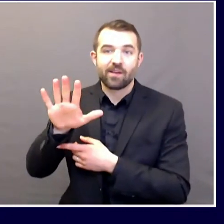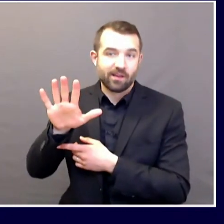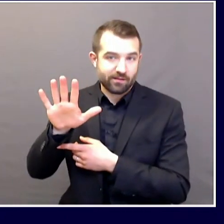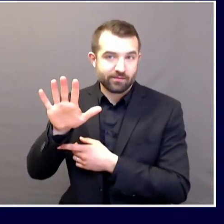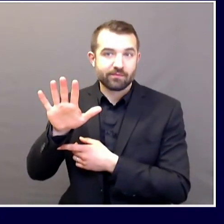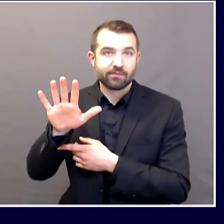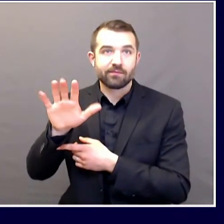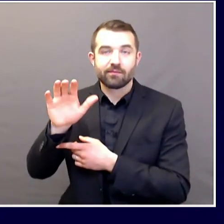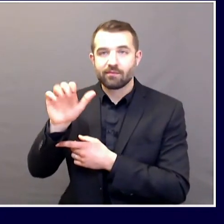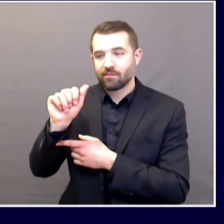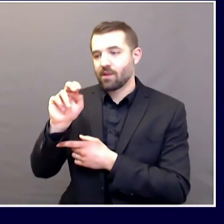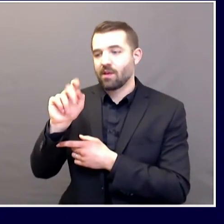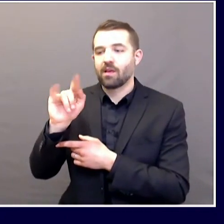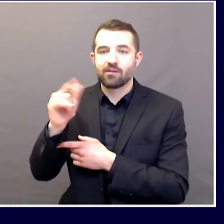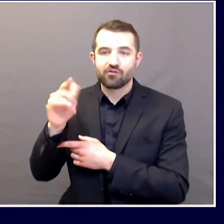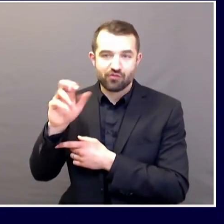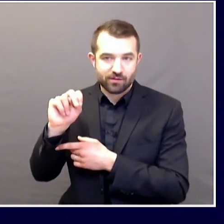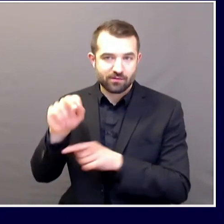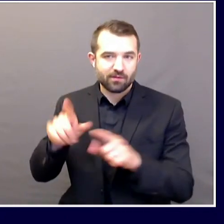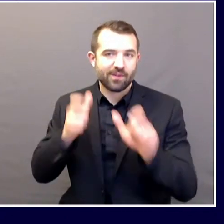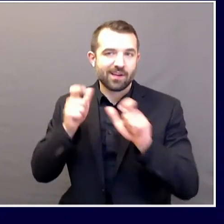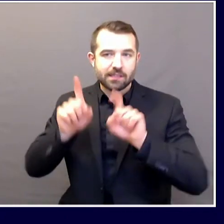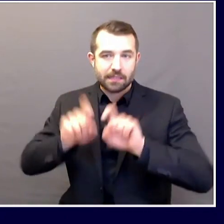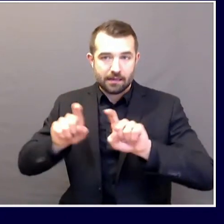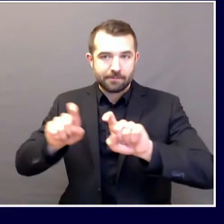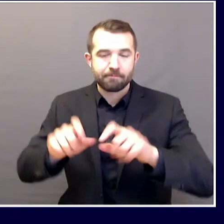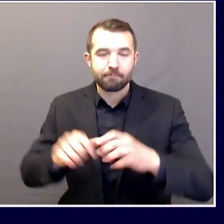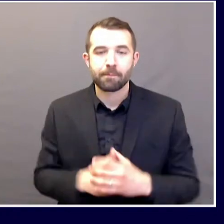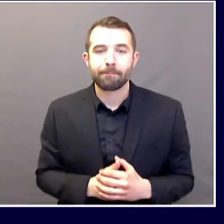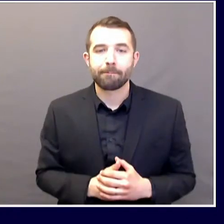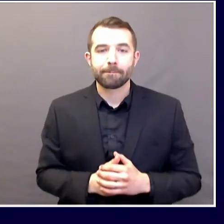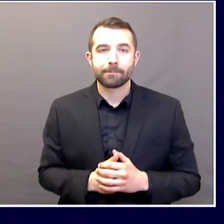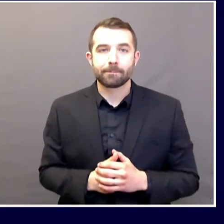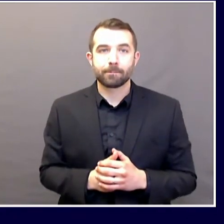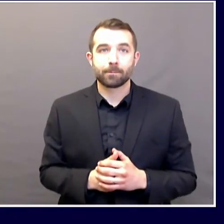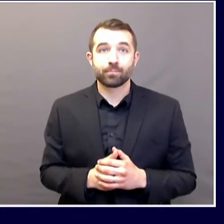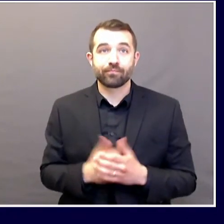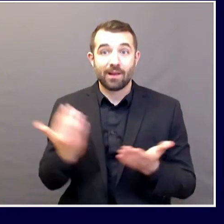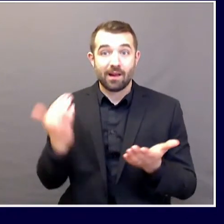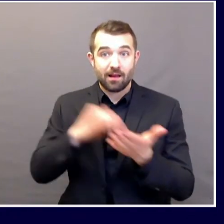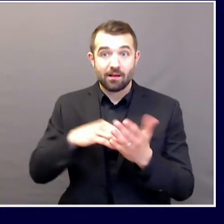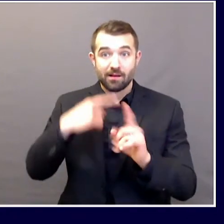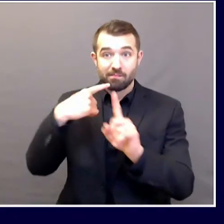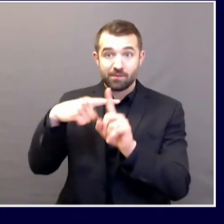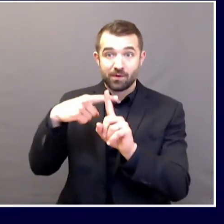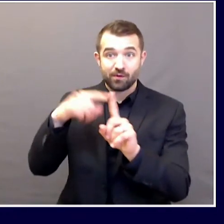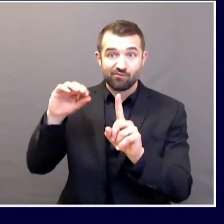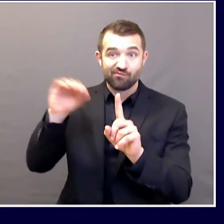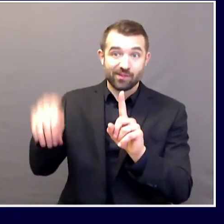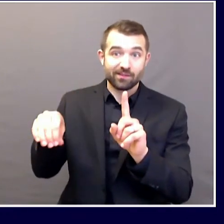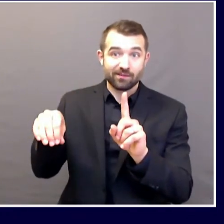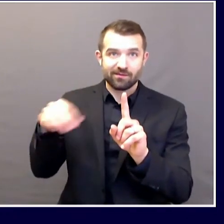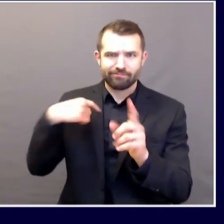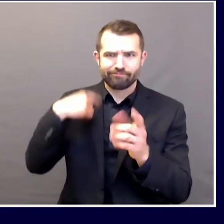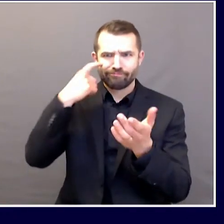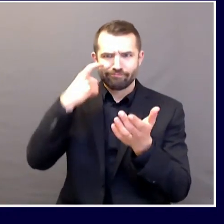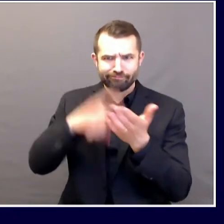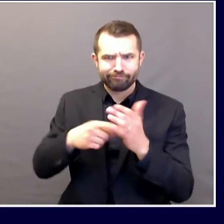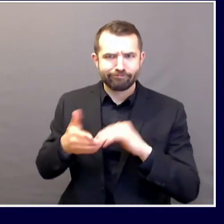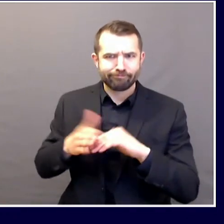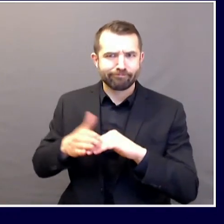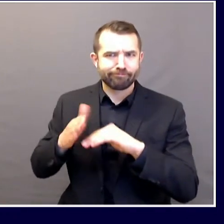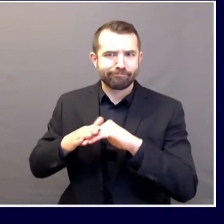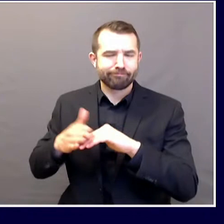right now. Again, that positivity rate has started to tick upward, as have the daily number of